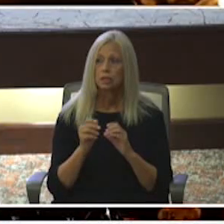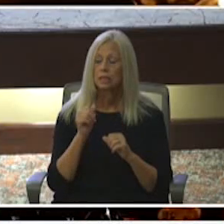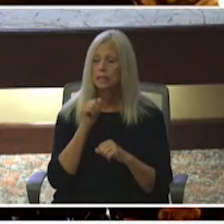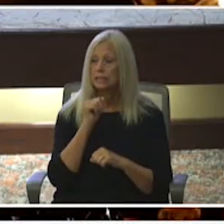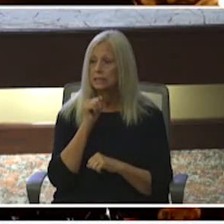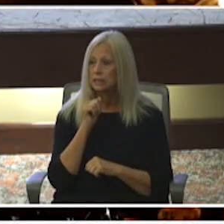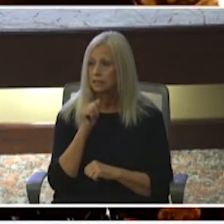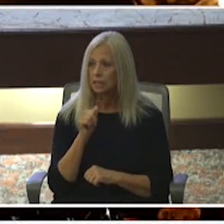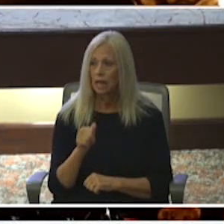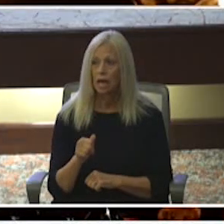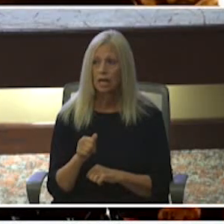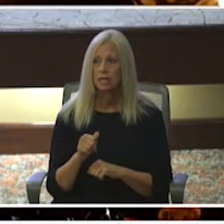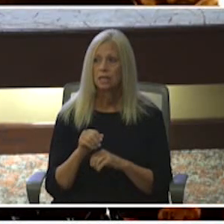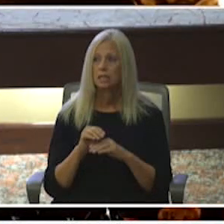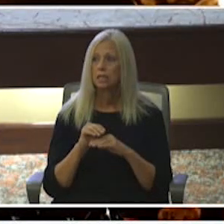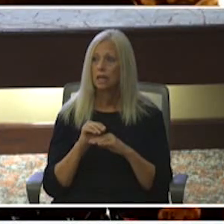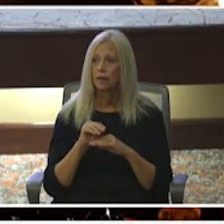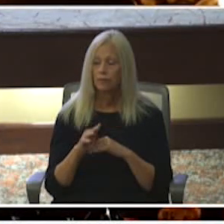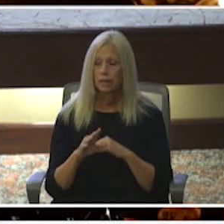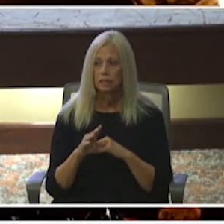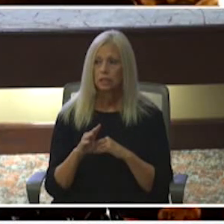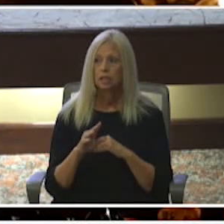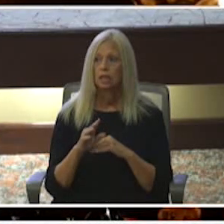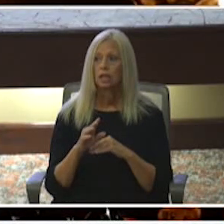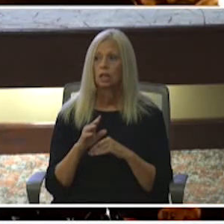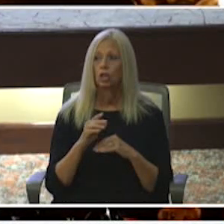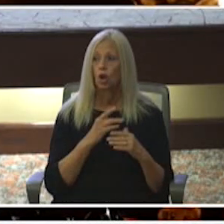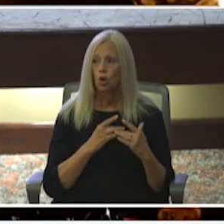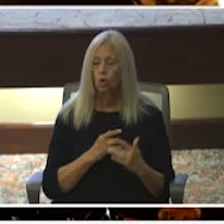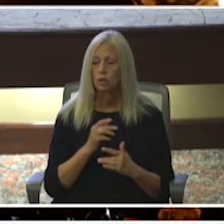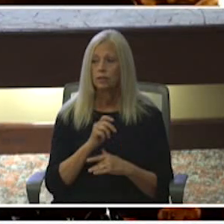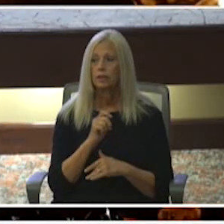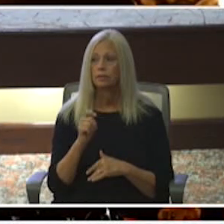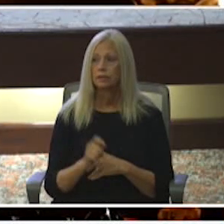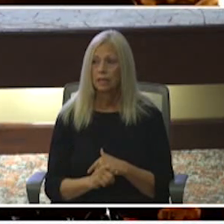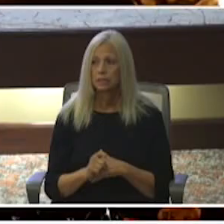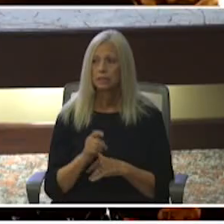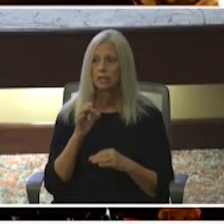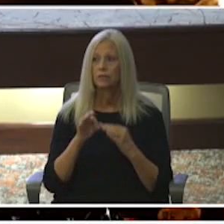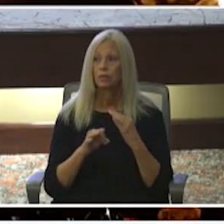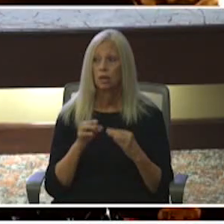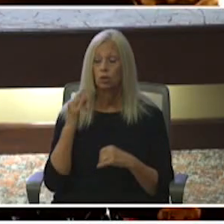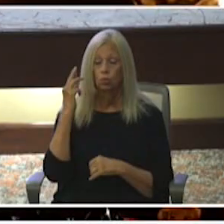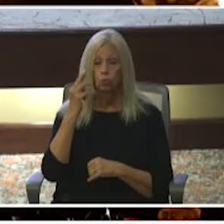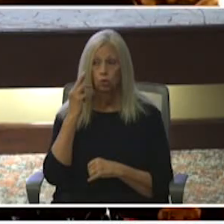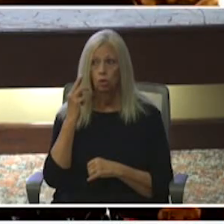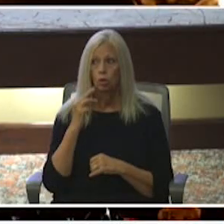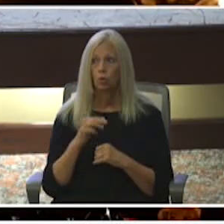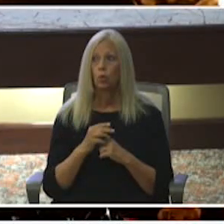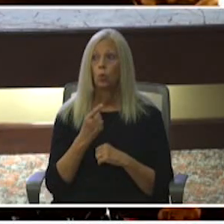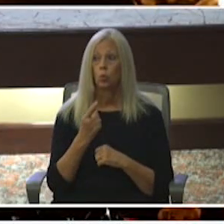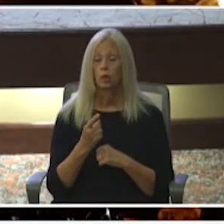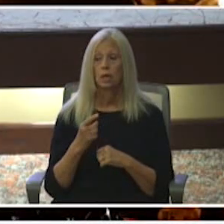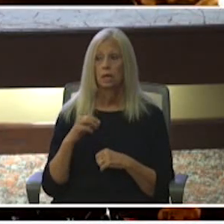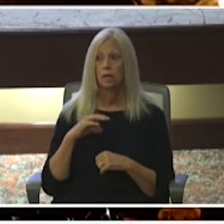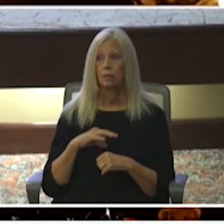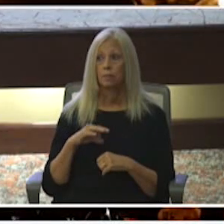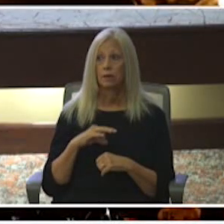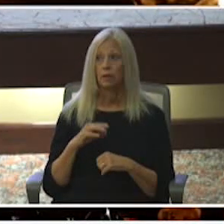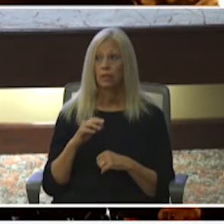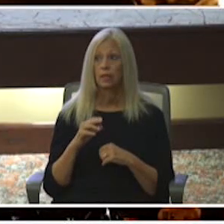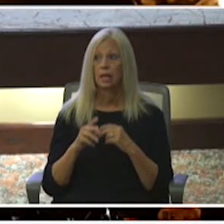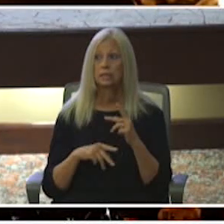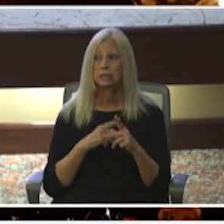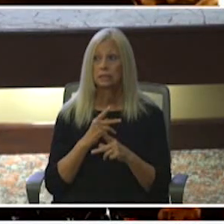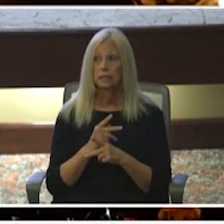affecting Heart of Texas Fair and Rodeo, traveling livestock shows. Right. One of the benefits of having this style of